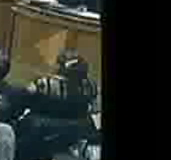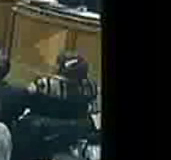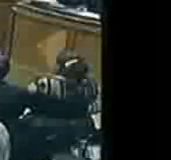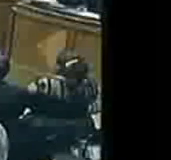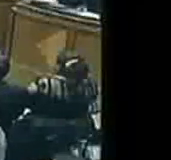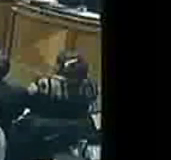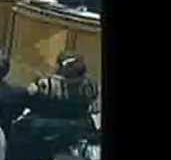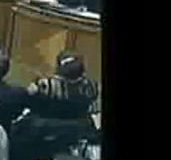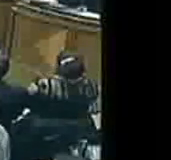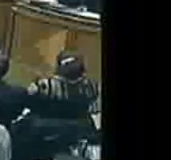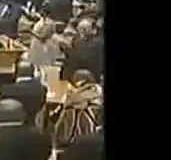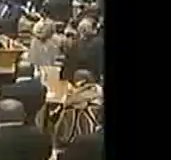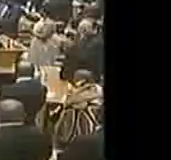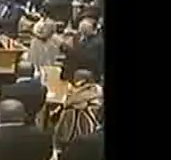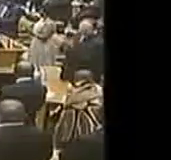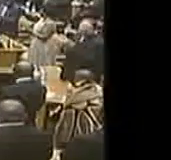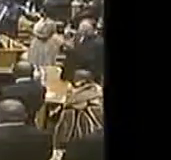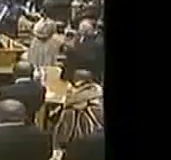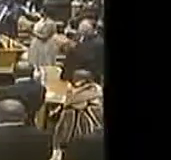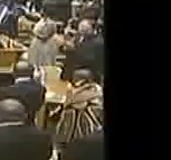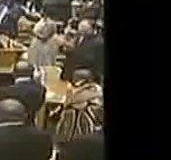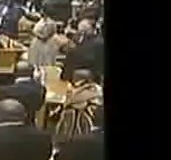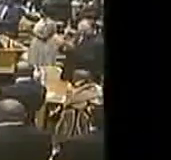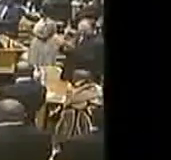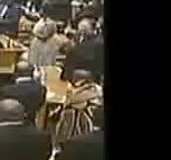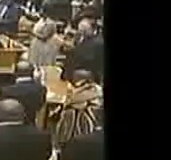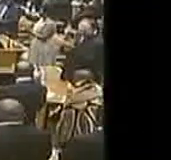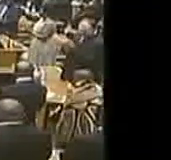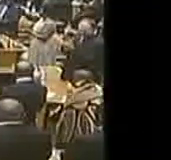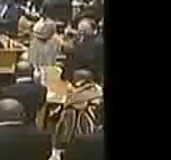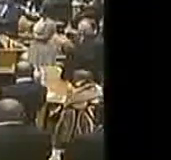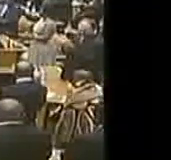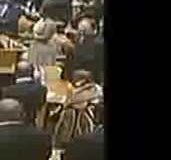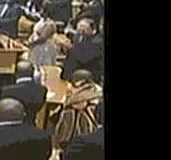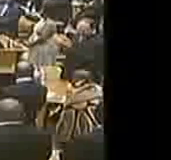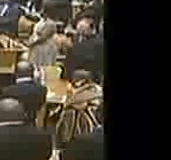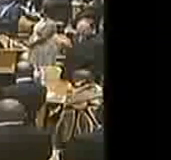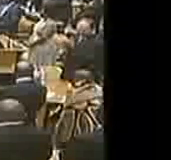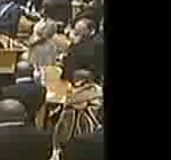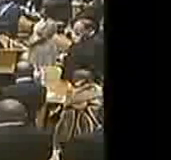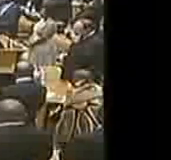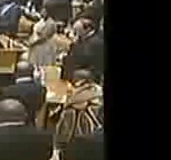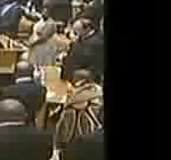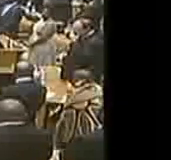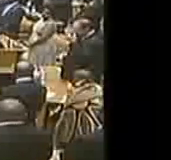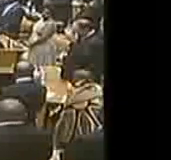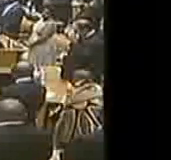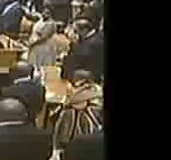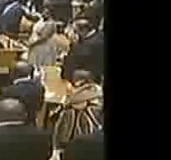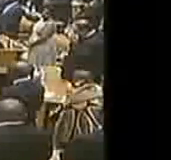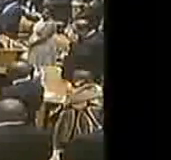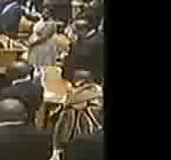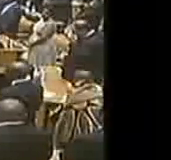Kiwa Honaga Puremunati, highly Puluka Zuma, Kiwaka Porta, someone Wamutu, Siribari Savana Sutu, Hakibati work if it